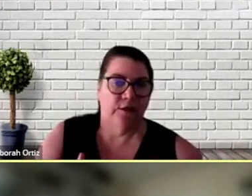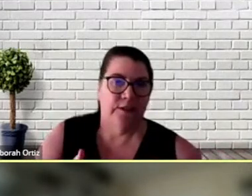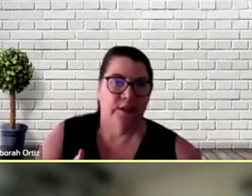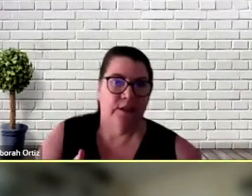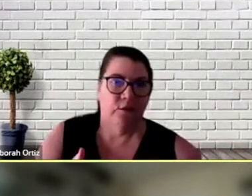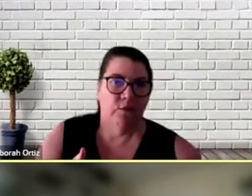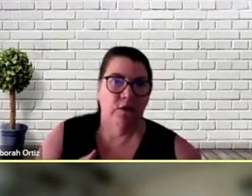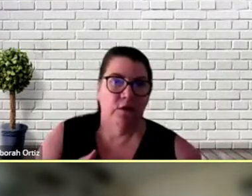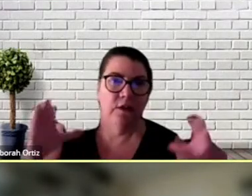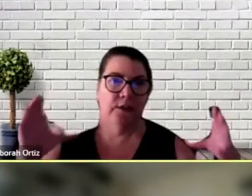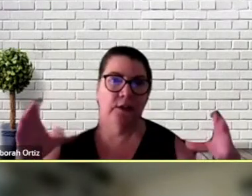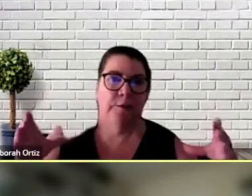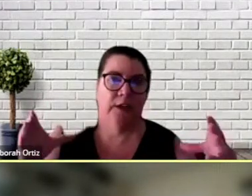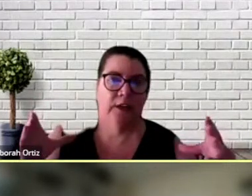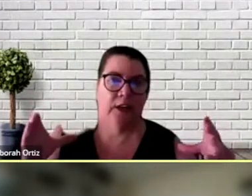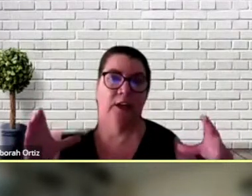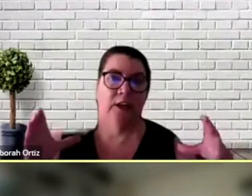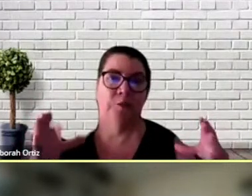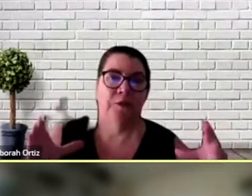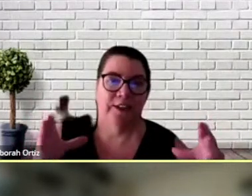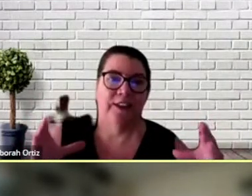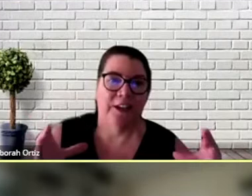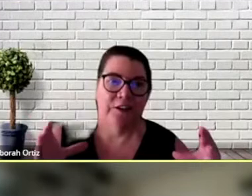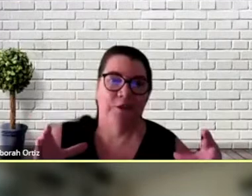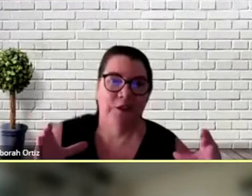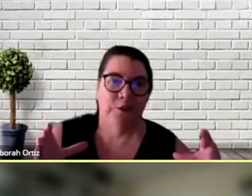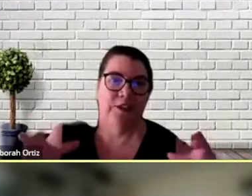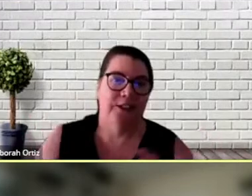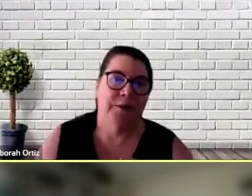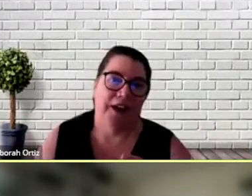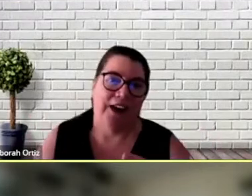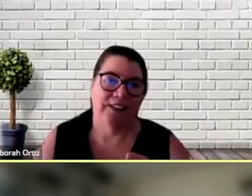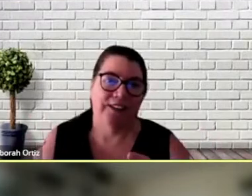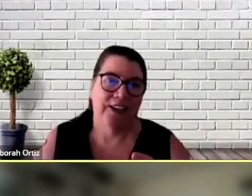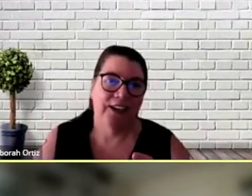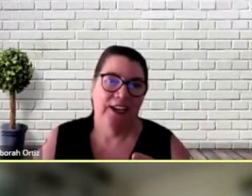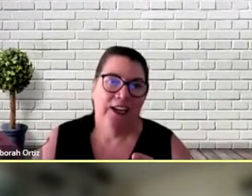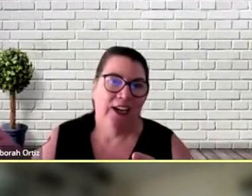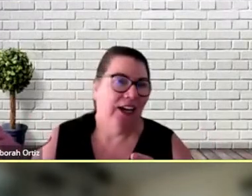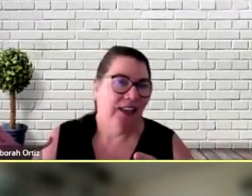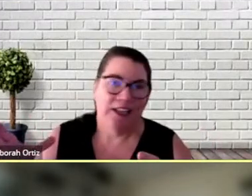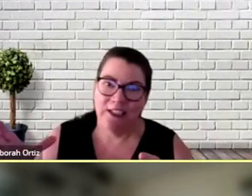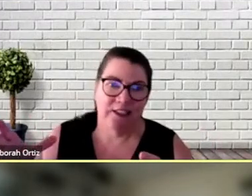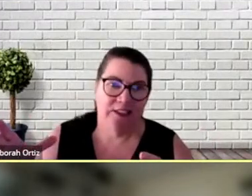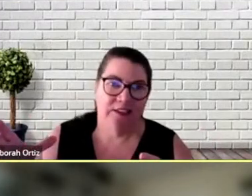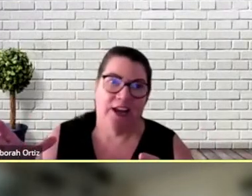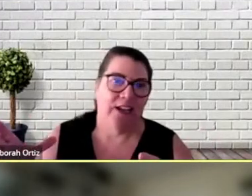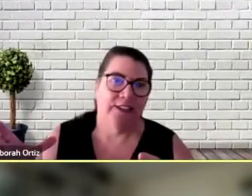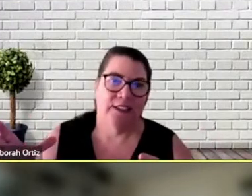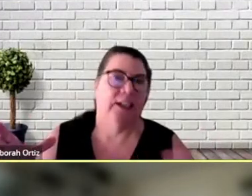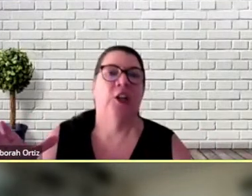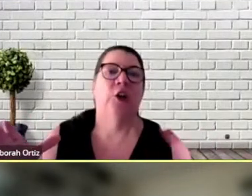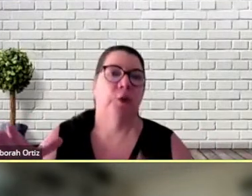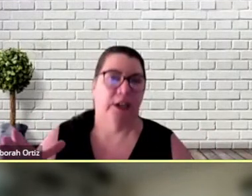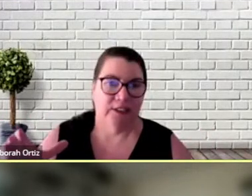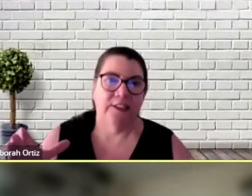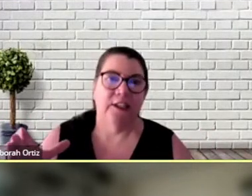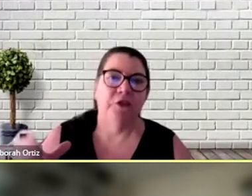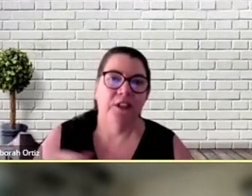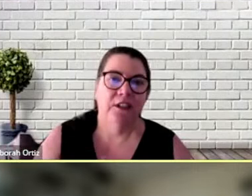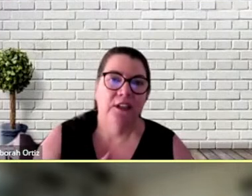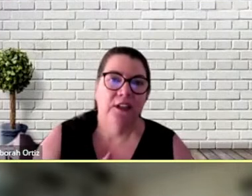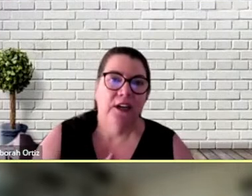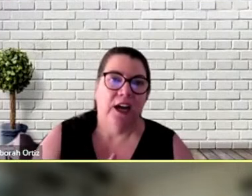faculty, students, we're assuming that 100% of that universe will need to be vaccinated. I think that's an